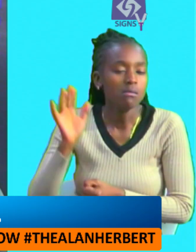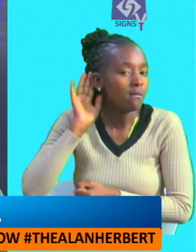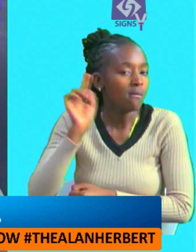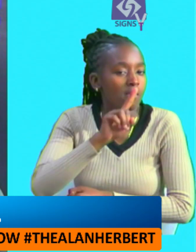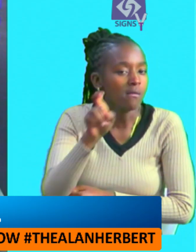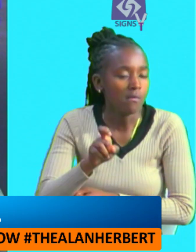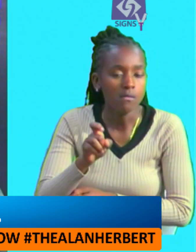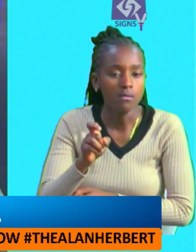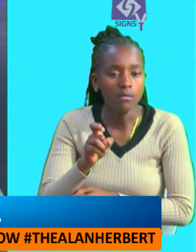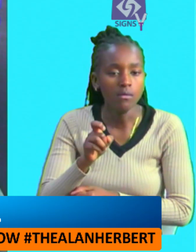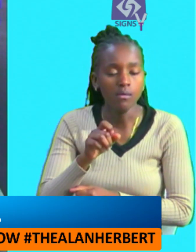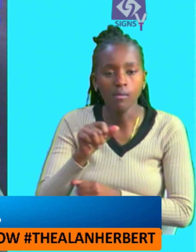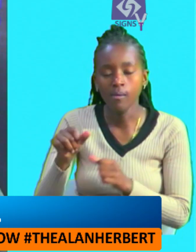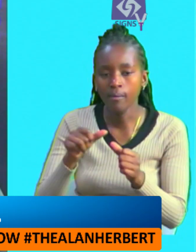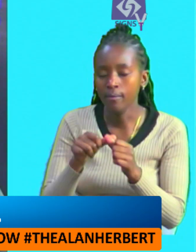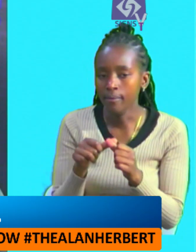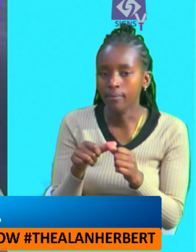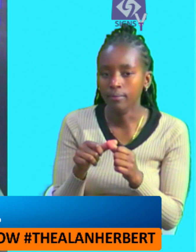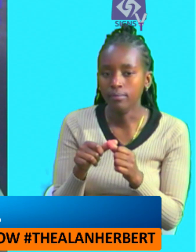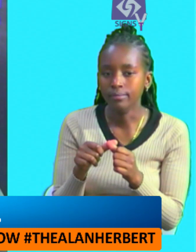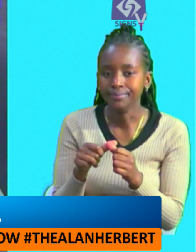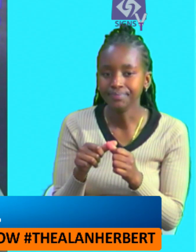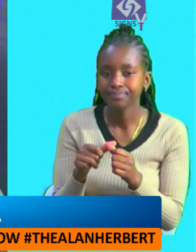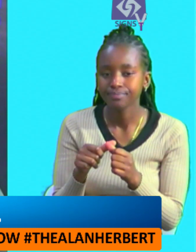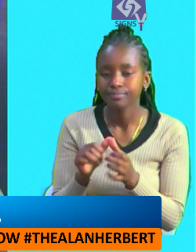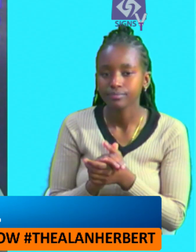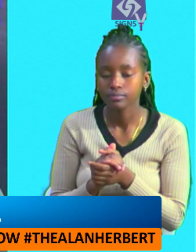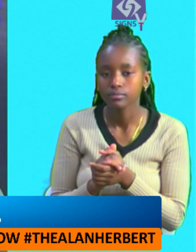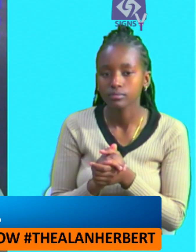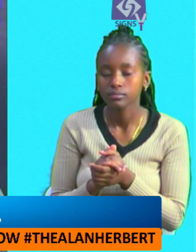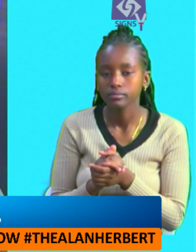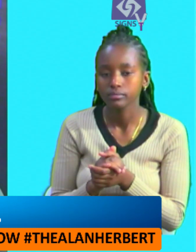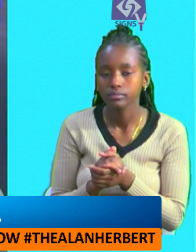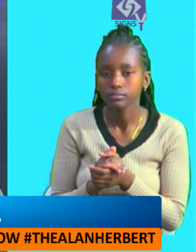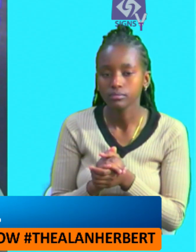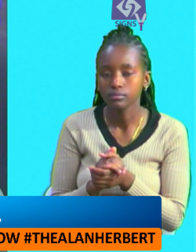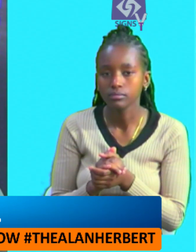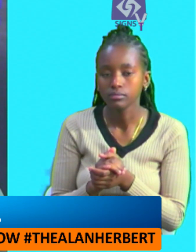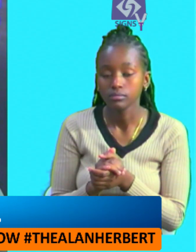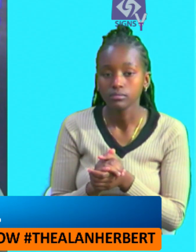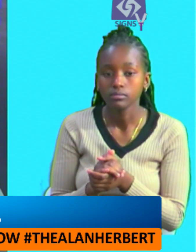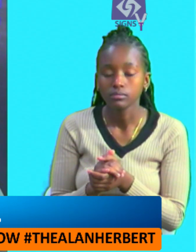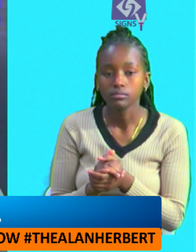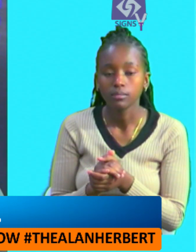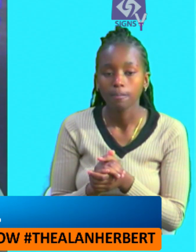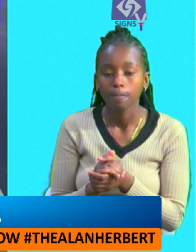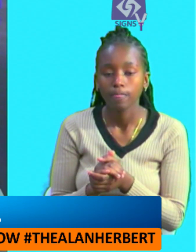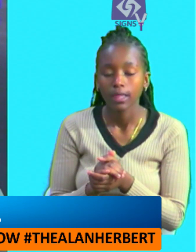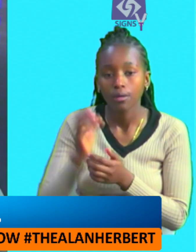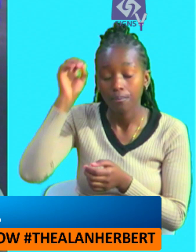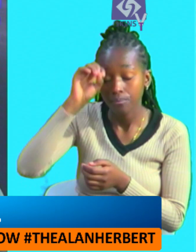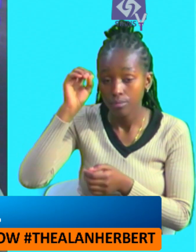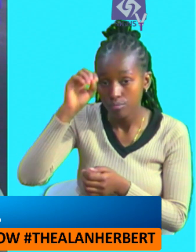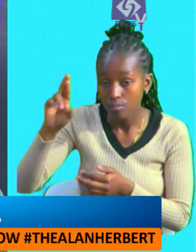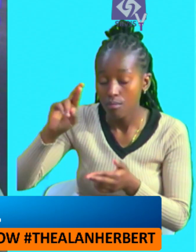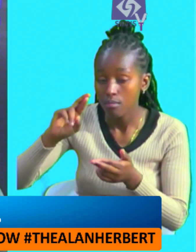ka podcast. Yeah. Because you're not limited to saying ati uko ni politics na ni politics na ni politics paka